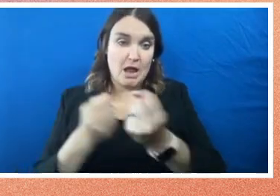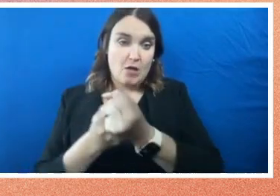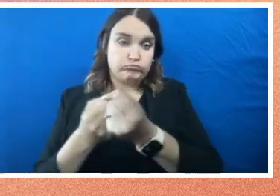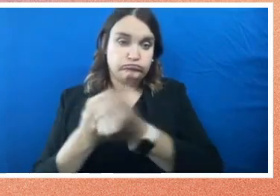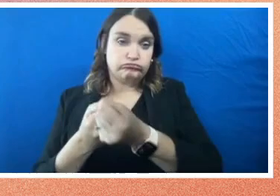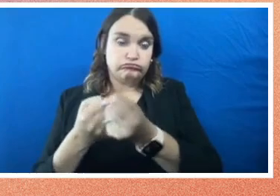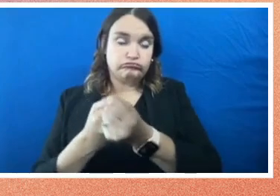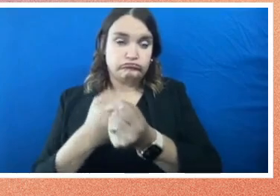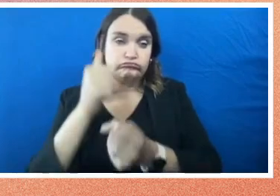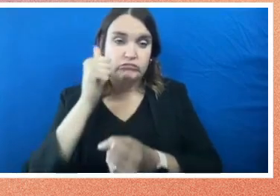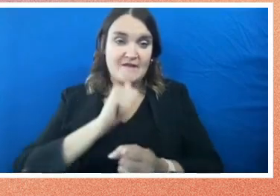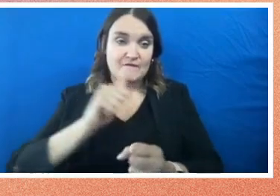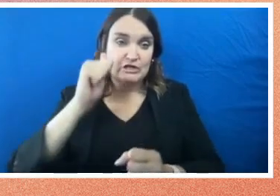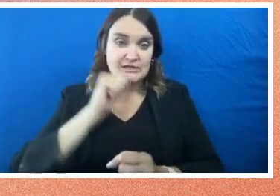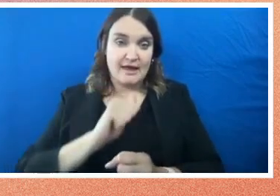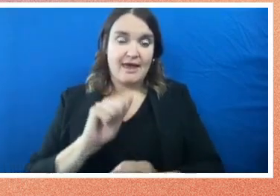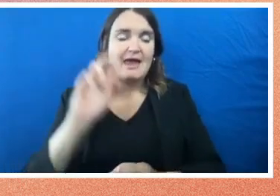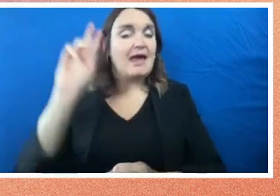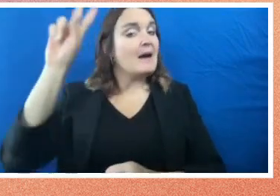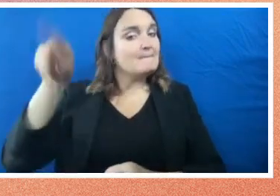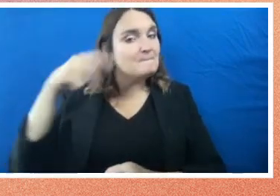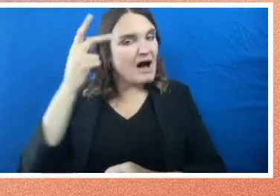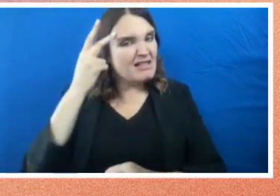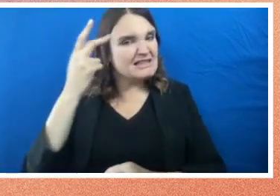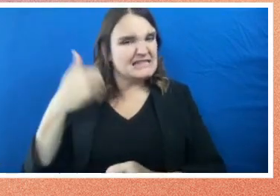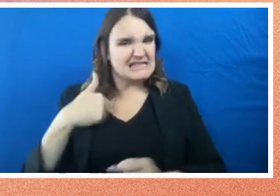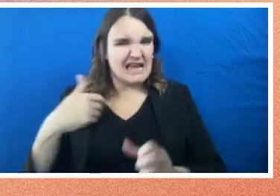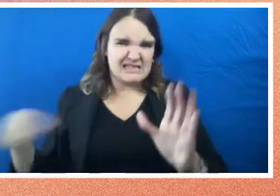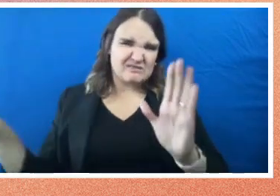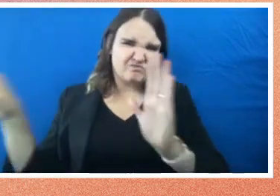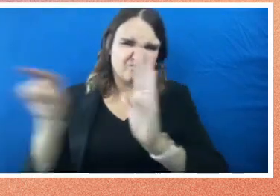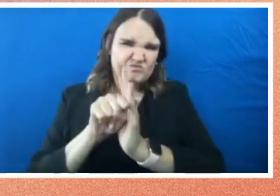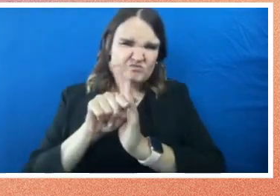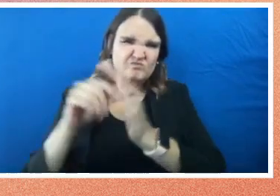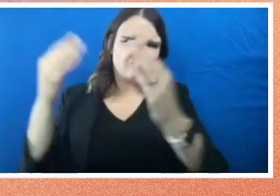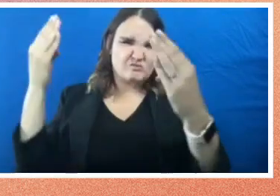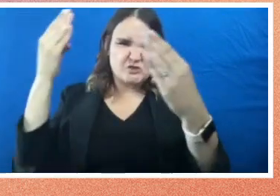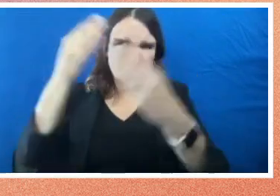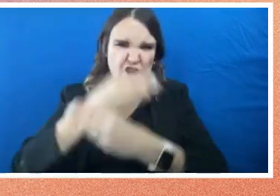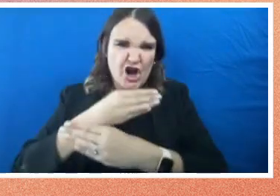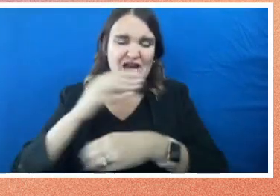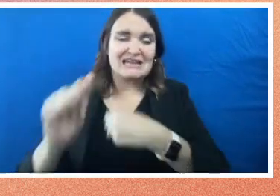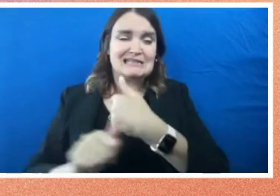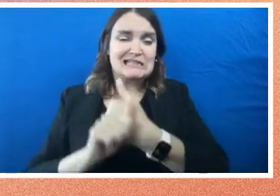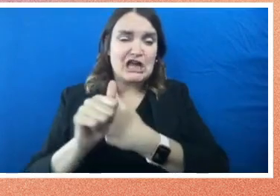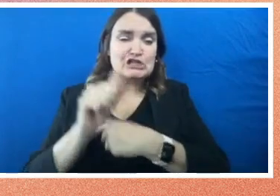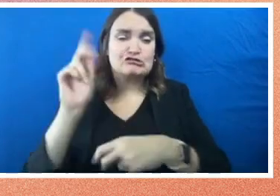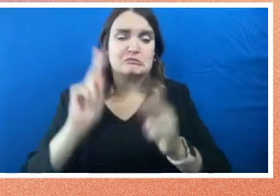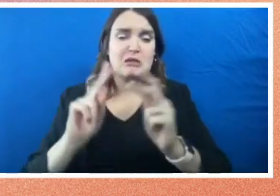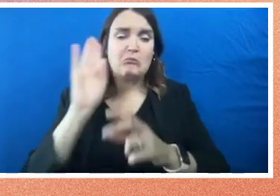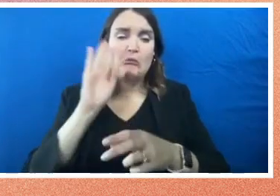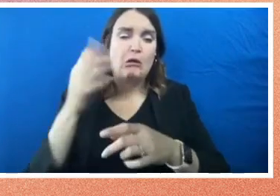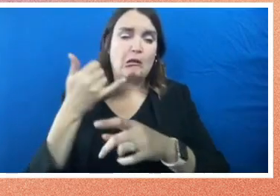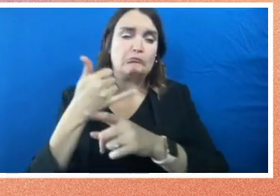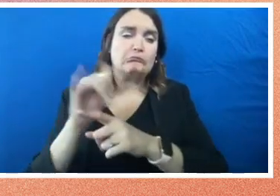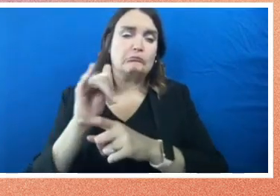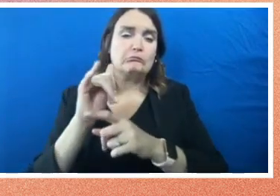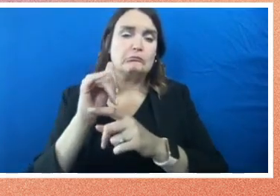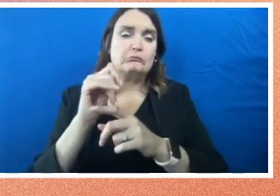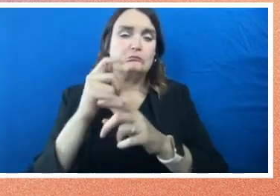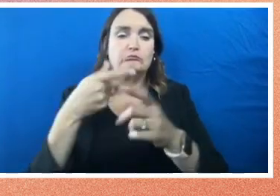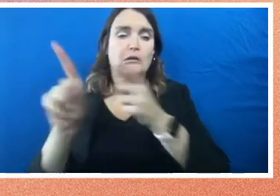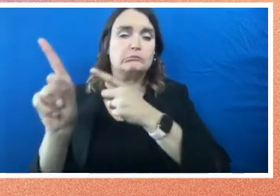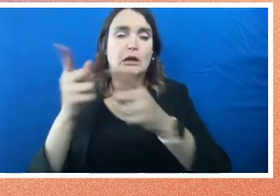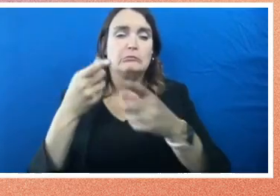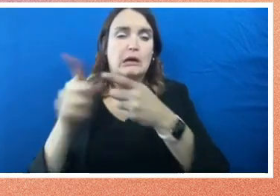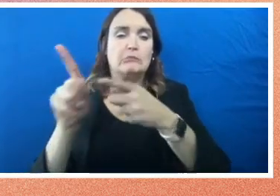always had a very dark side, where dangerous individuals spew hateful rhetoric and sometimes engage